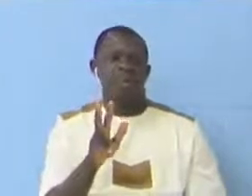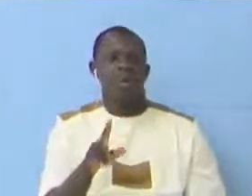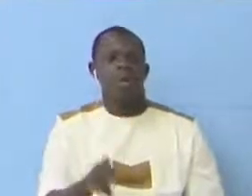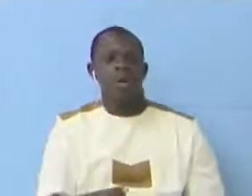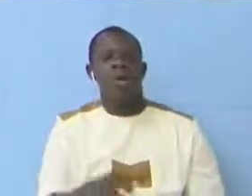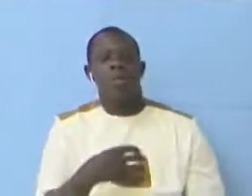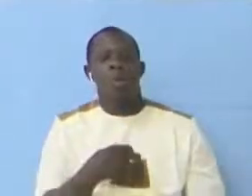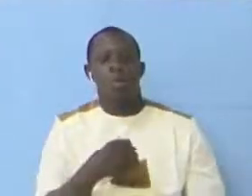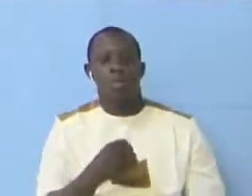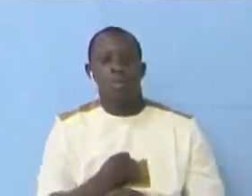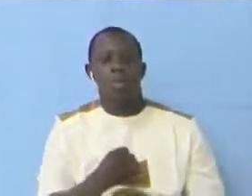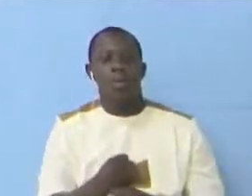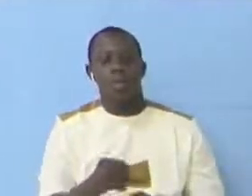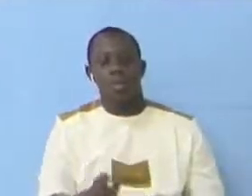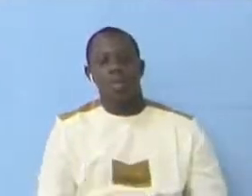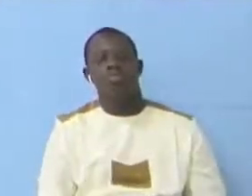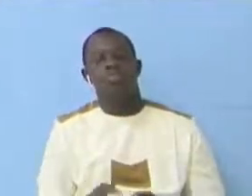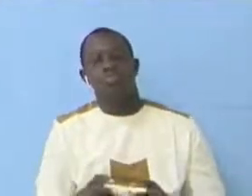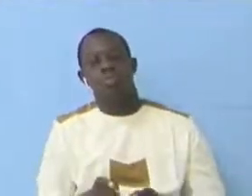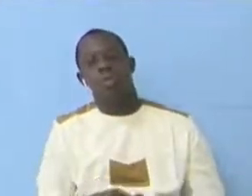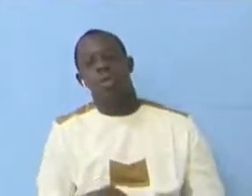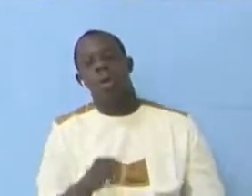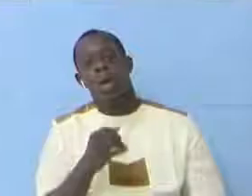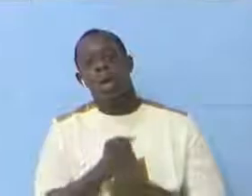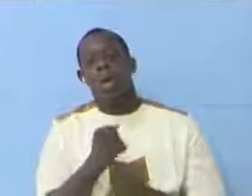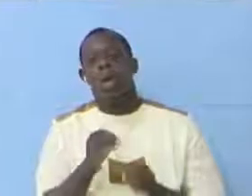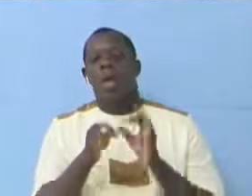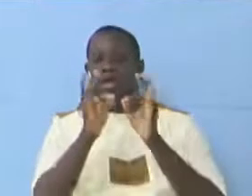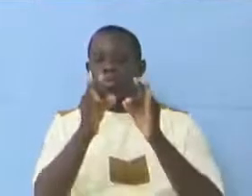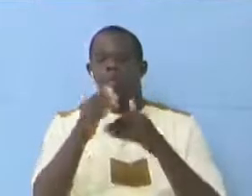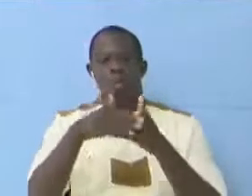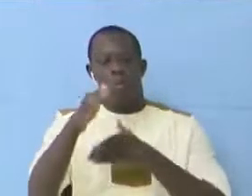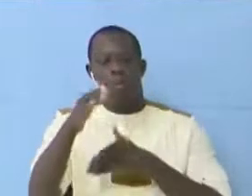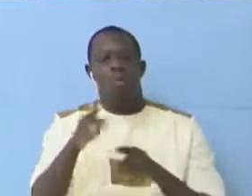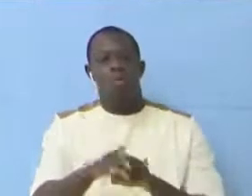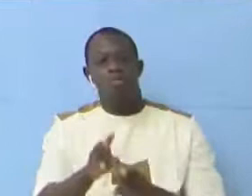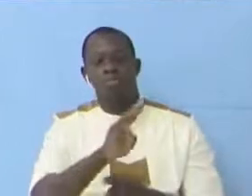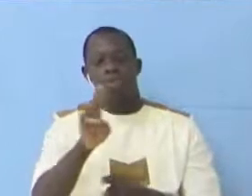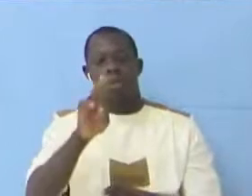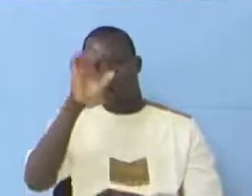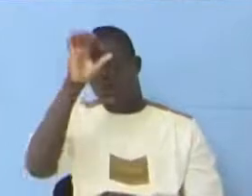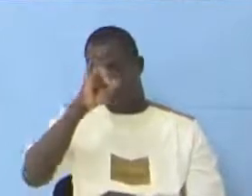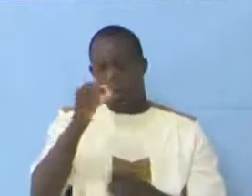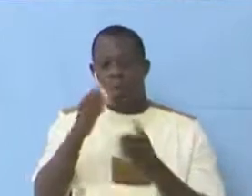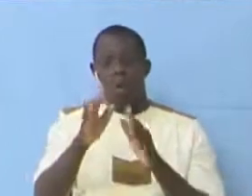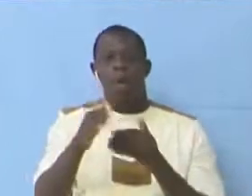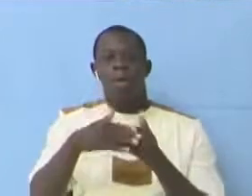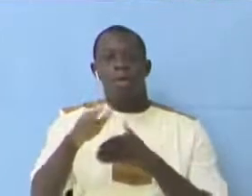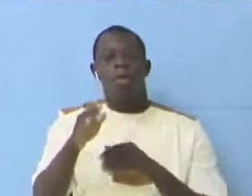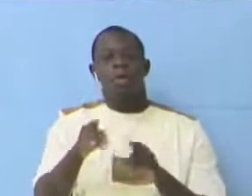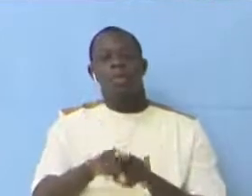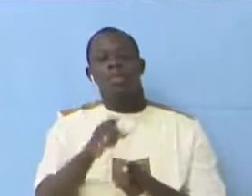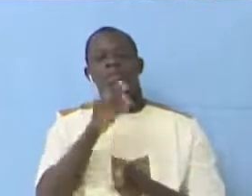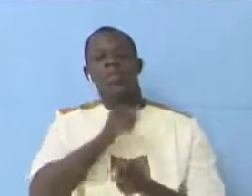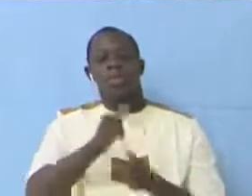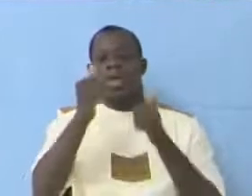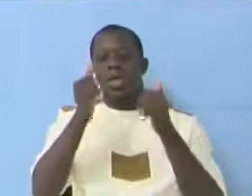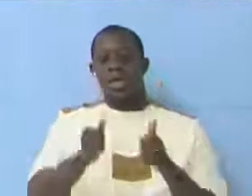very explicit, and I'm not as articulate as Mr. Chairman, but